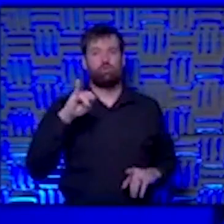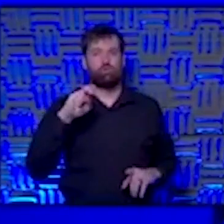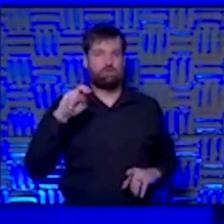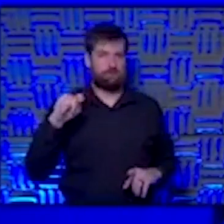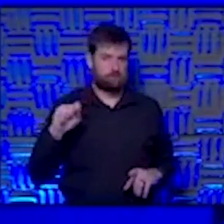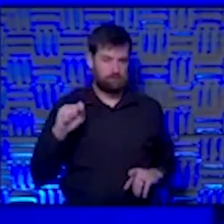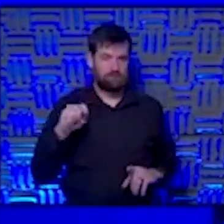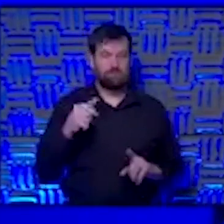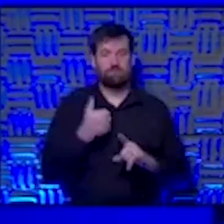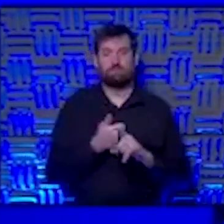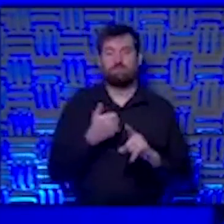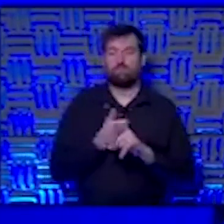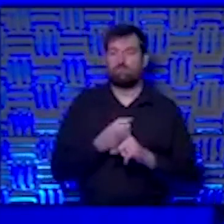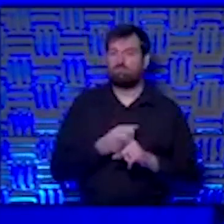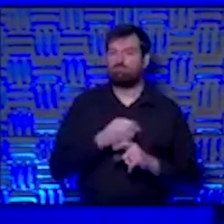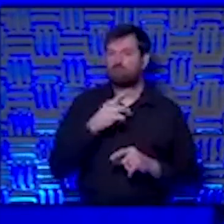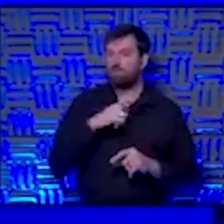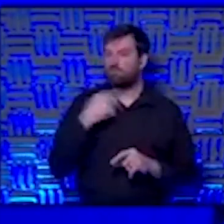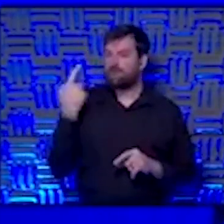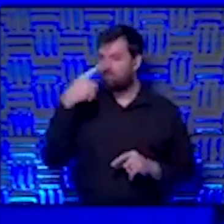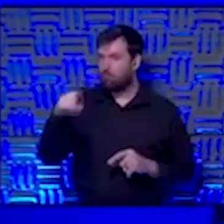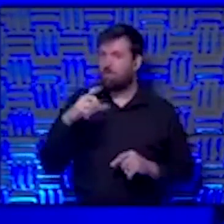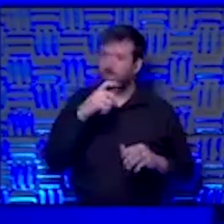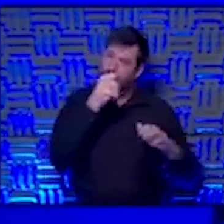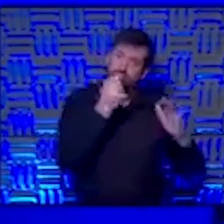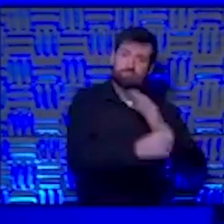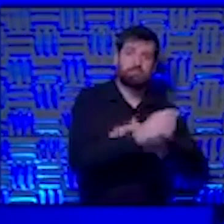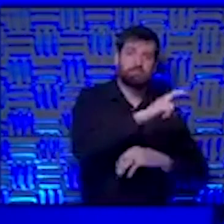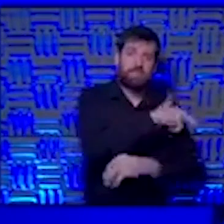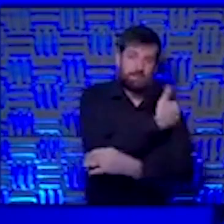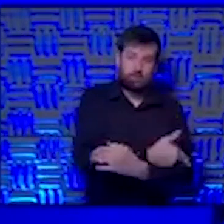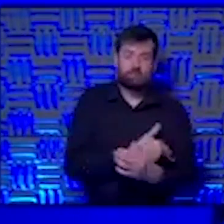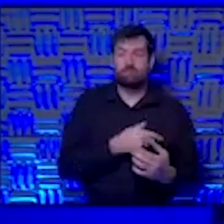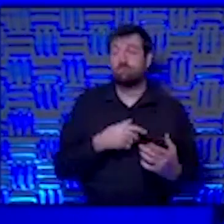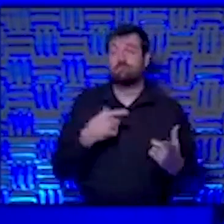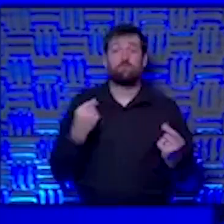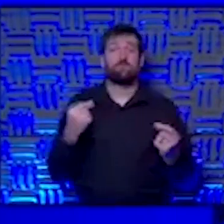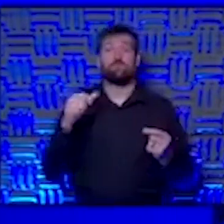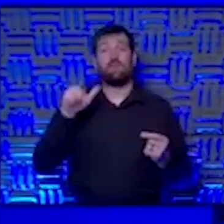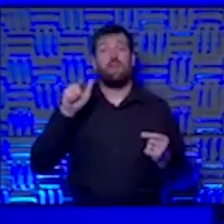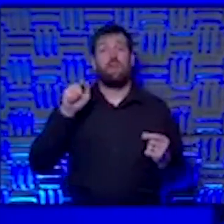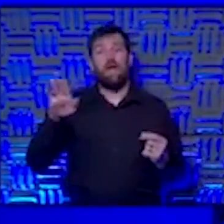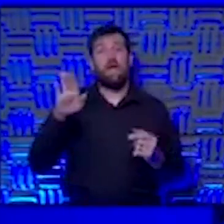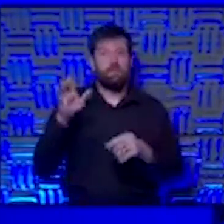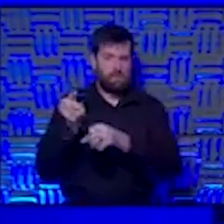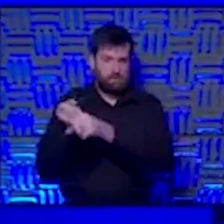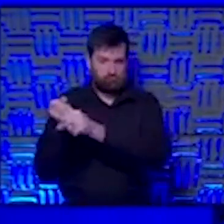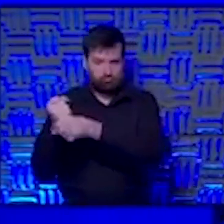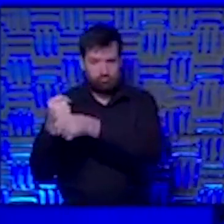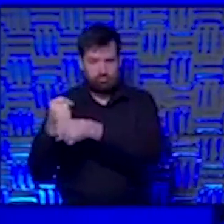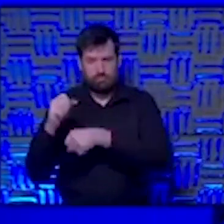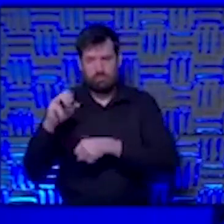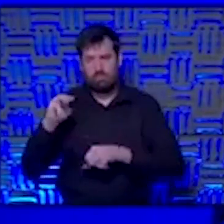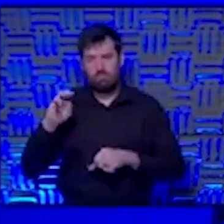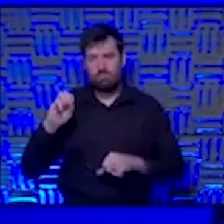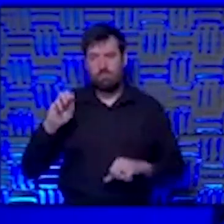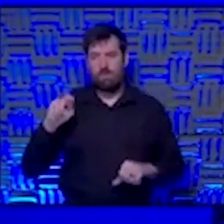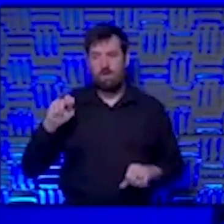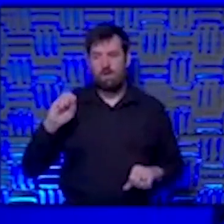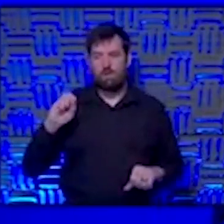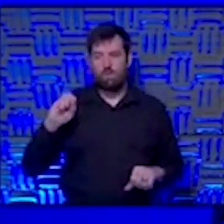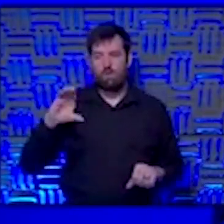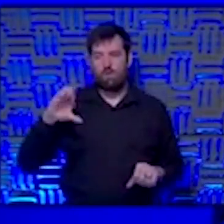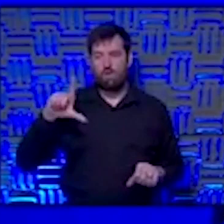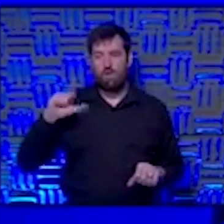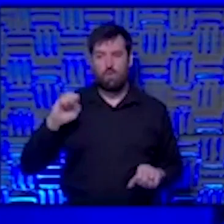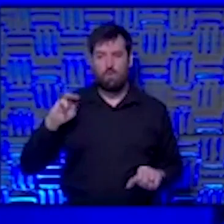people who are at risk of hospitalization, and what it is lab-derived monoclonal antibodies, so one